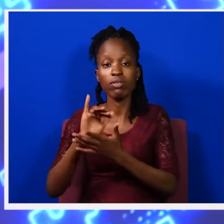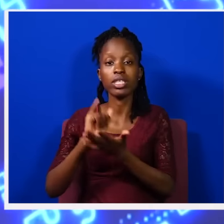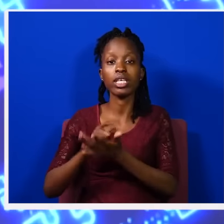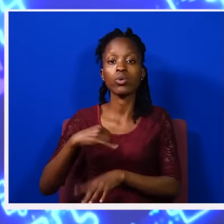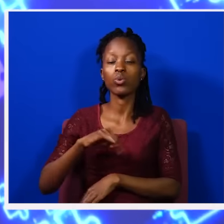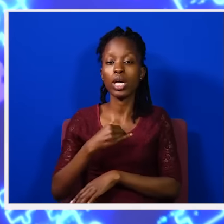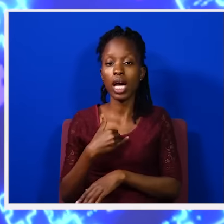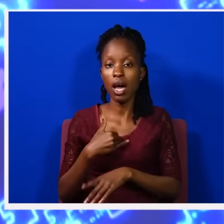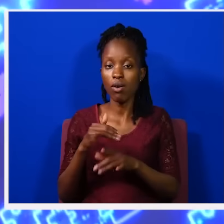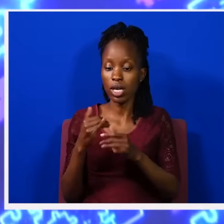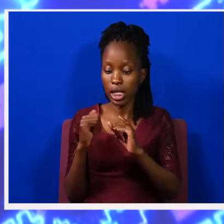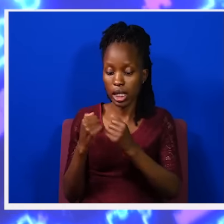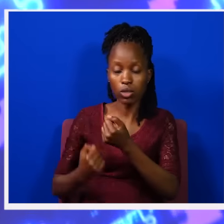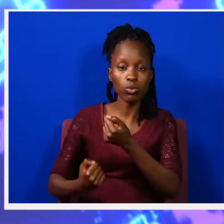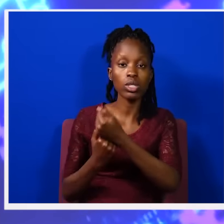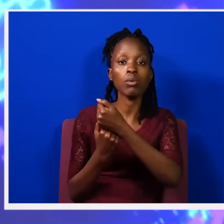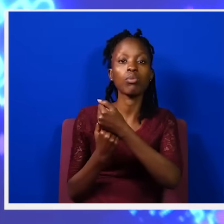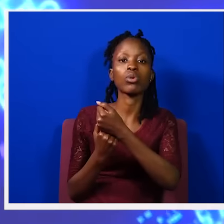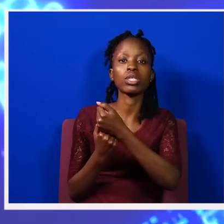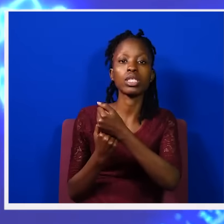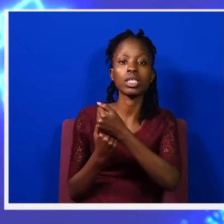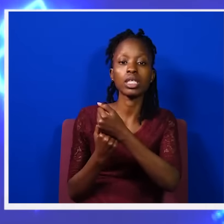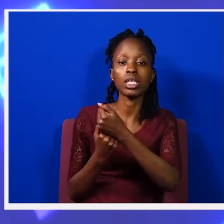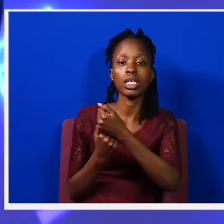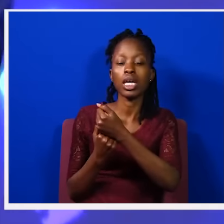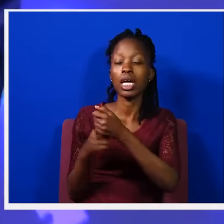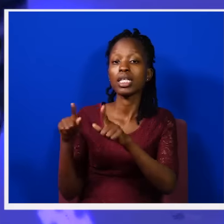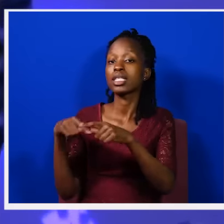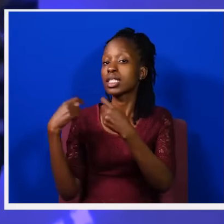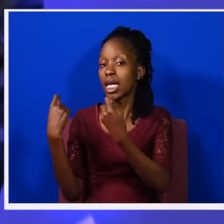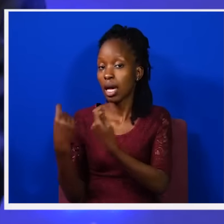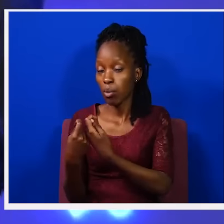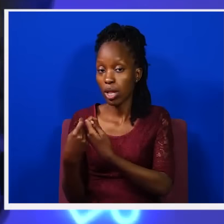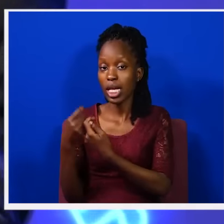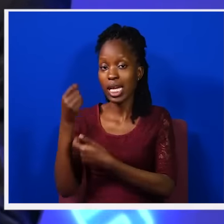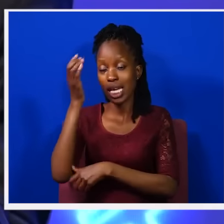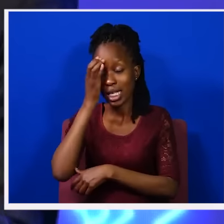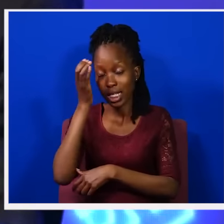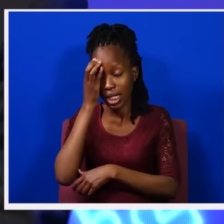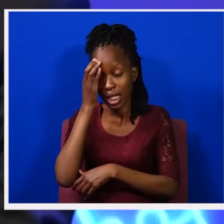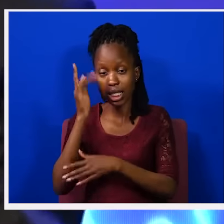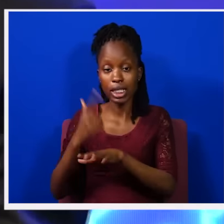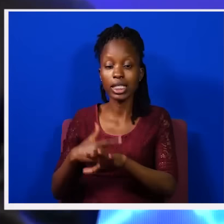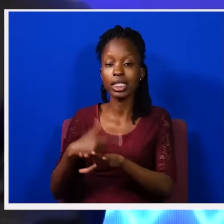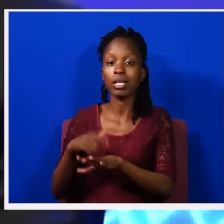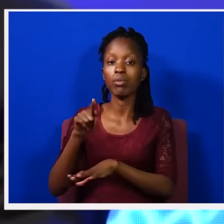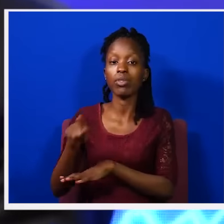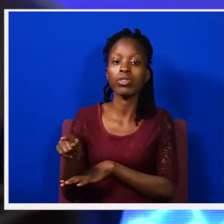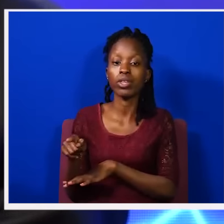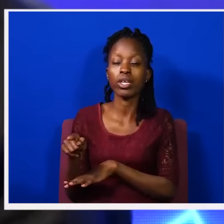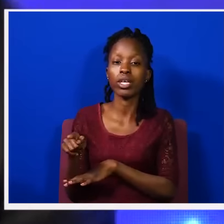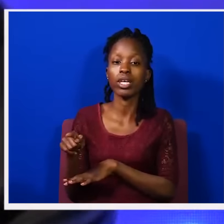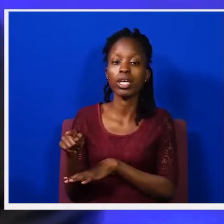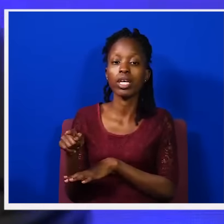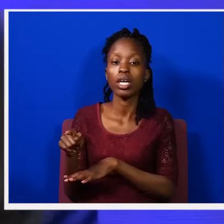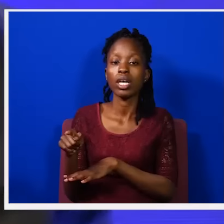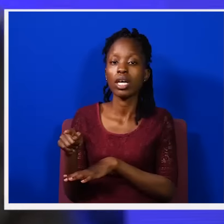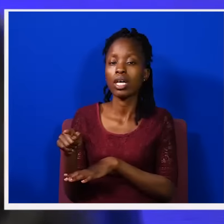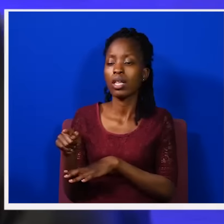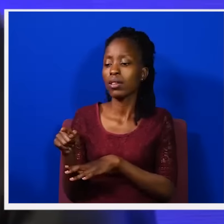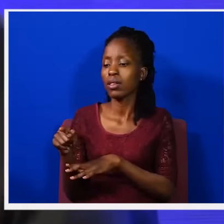in attempting to support ethnic Israel when they are involved in what I can only call